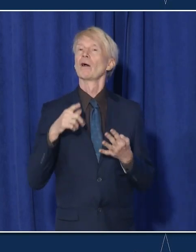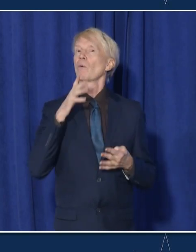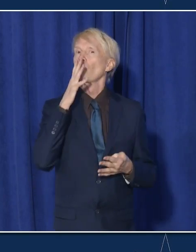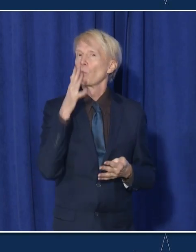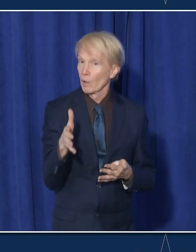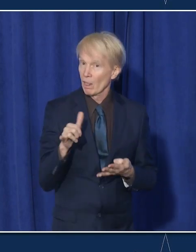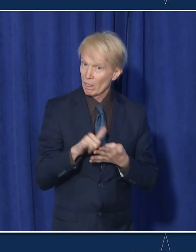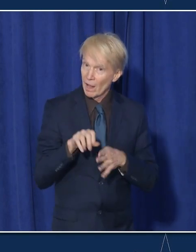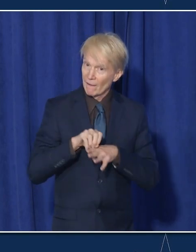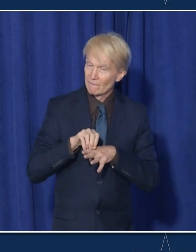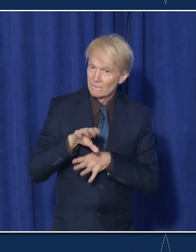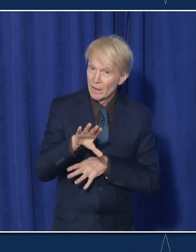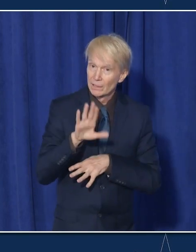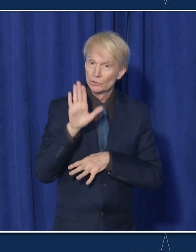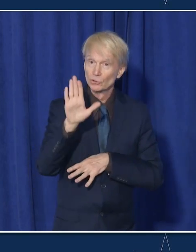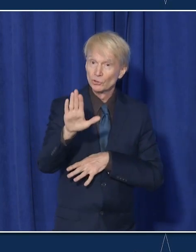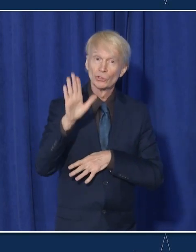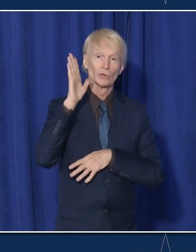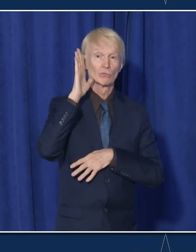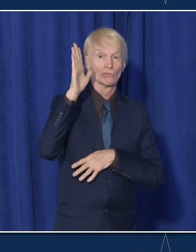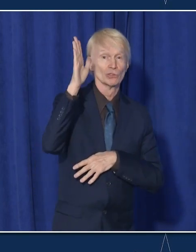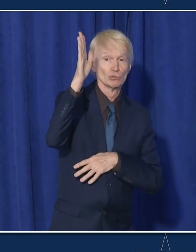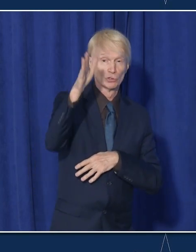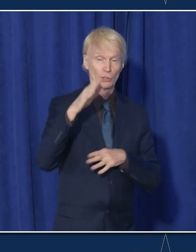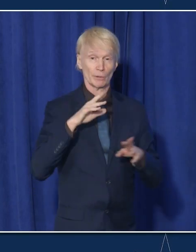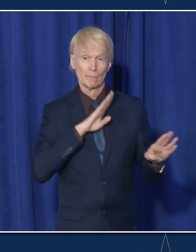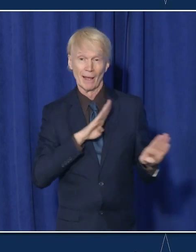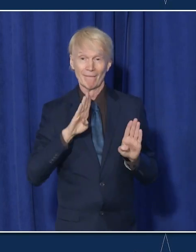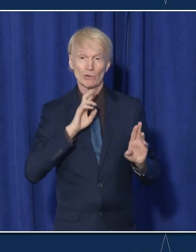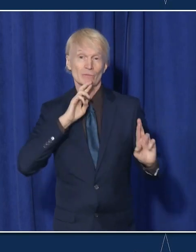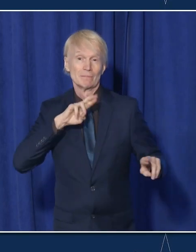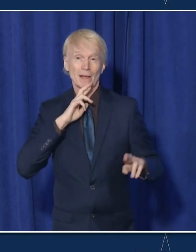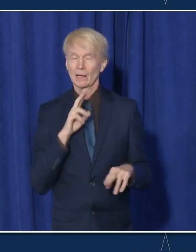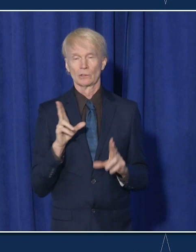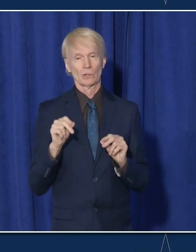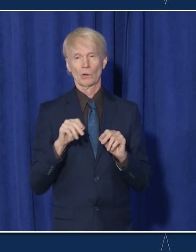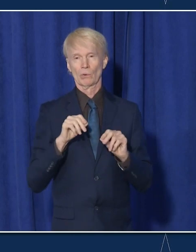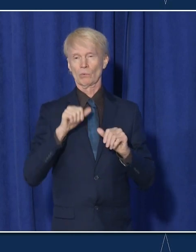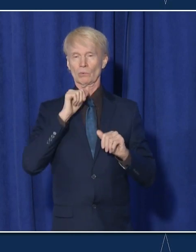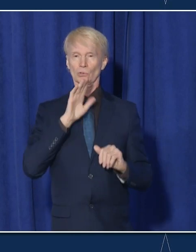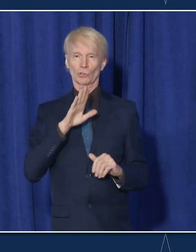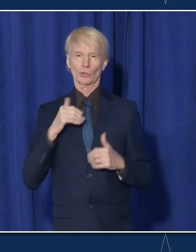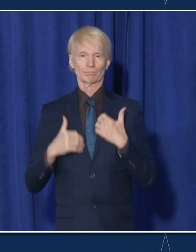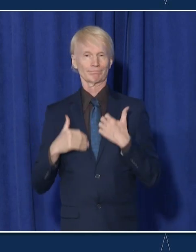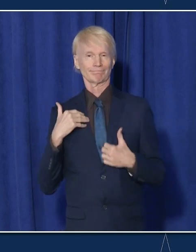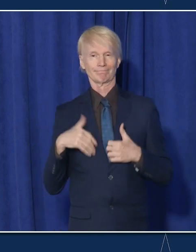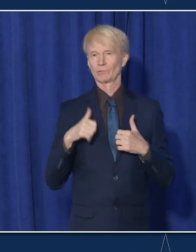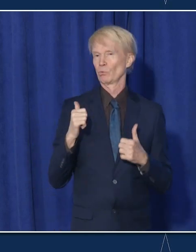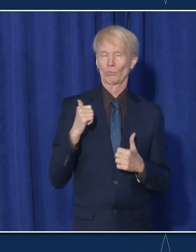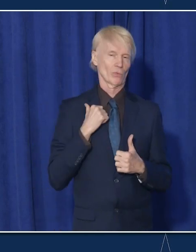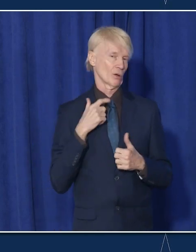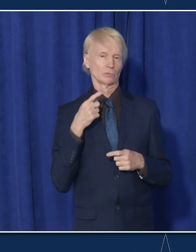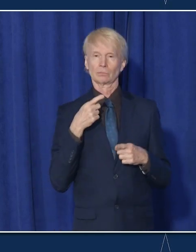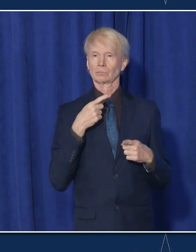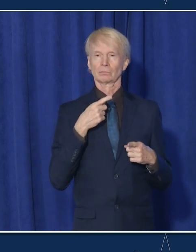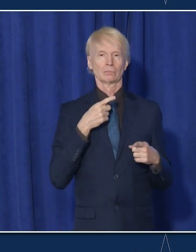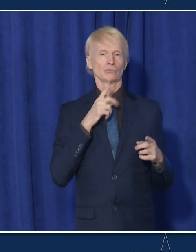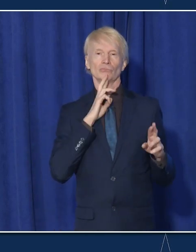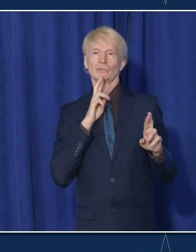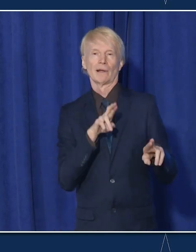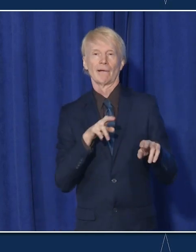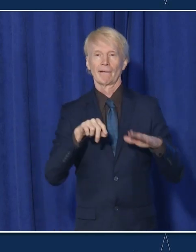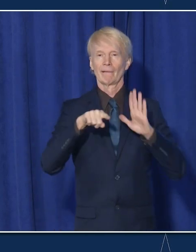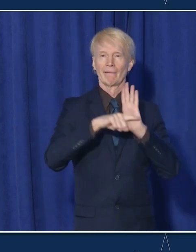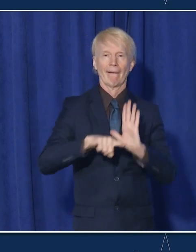responsive to a future vaccine. There doesn't seem to be any negative immune response at all to getting a vaccine. There's no new safety concerns, et